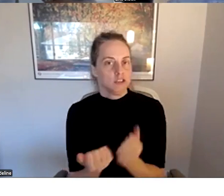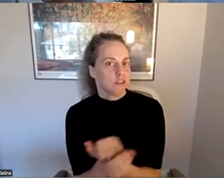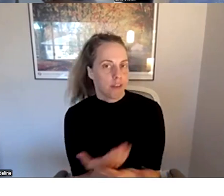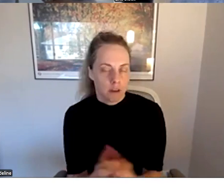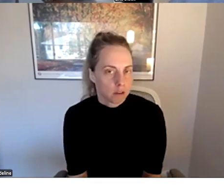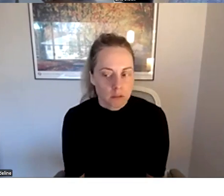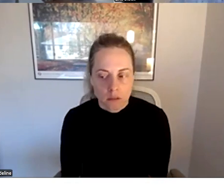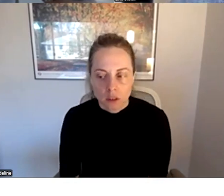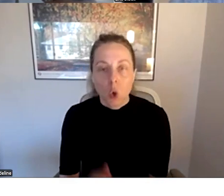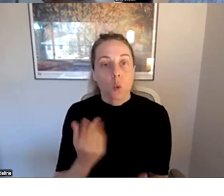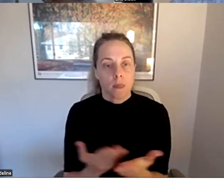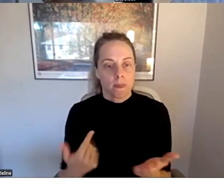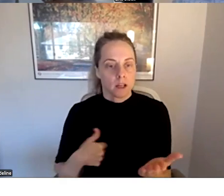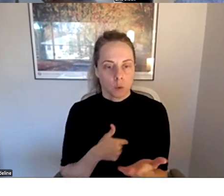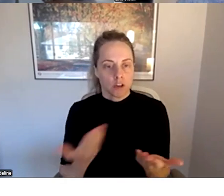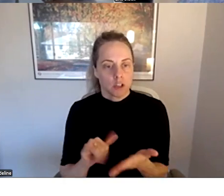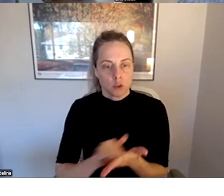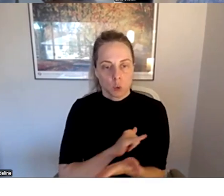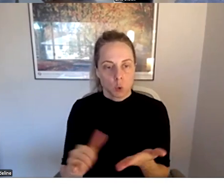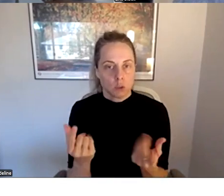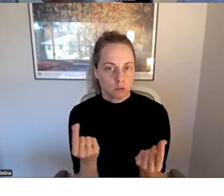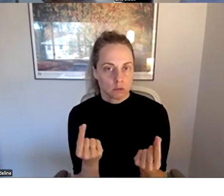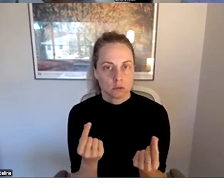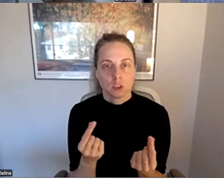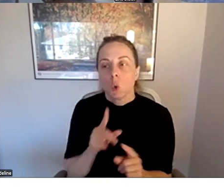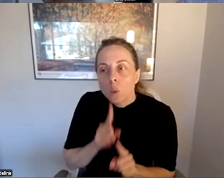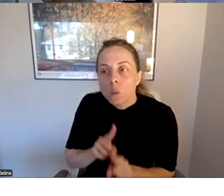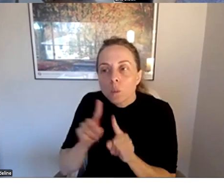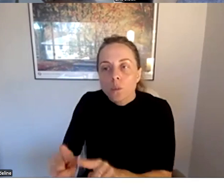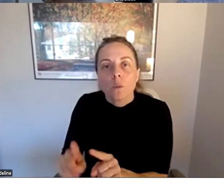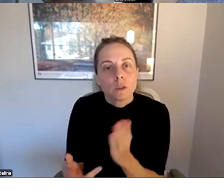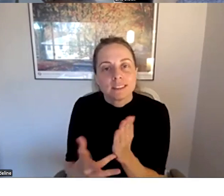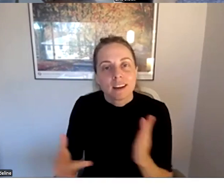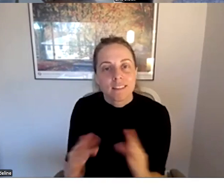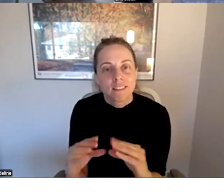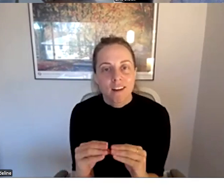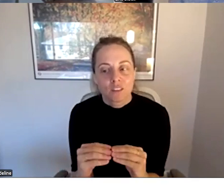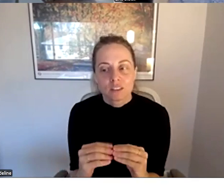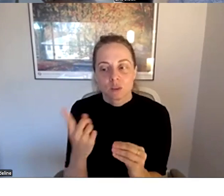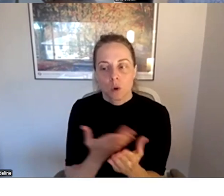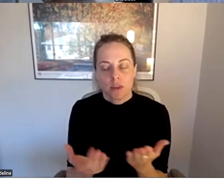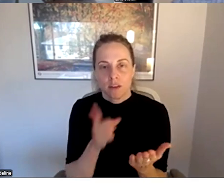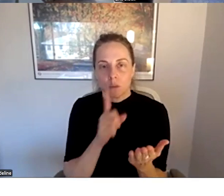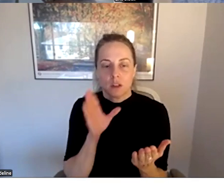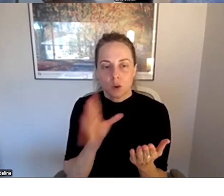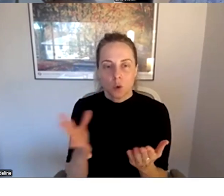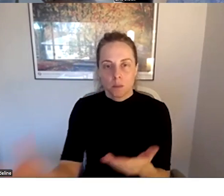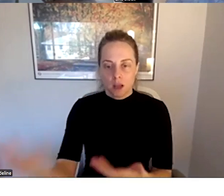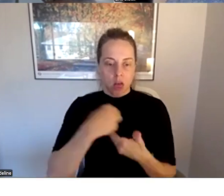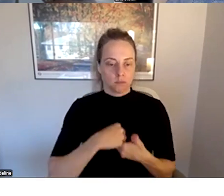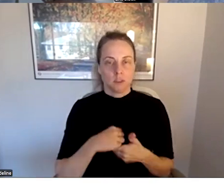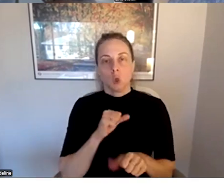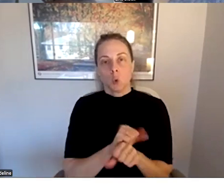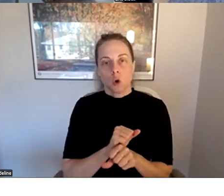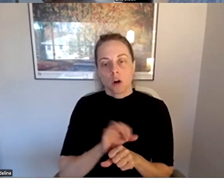here in New York doing is visiting a tech conference, which was really about some of the things that are really going to be folding into the workforce development